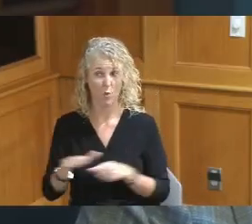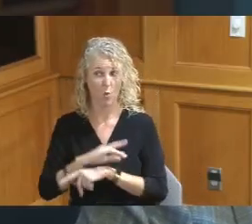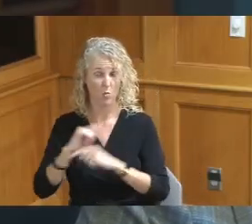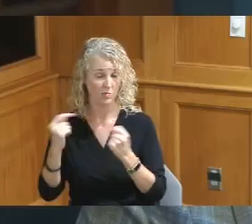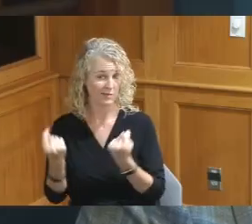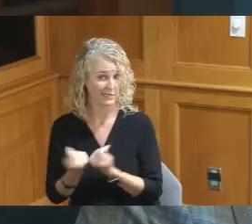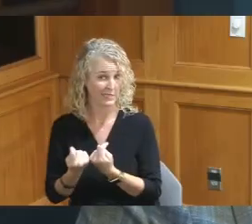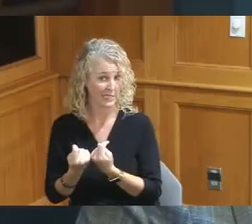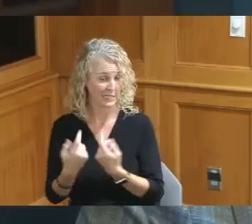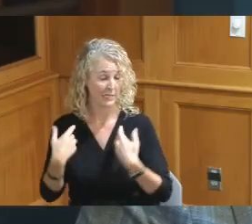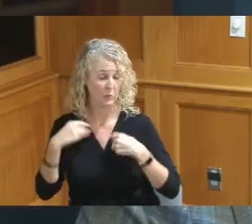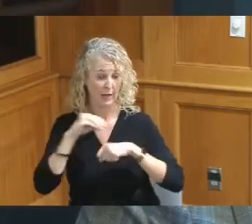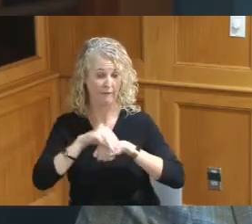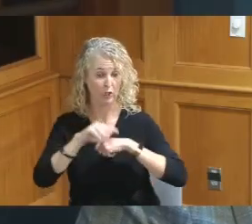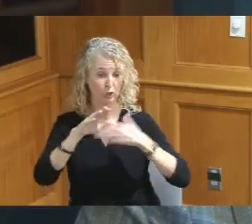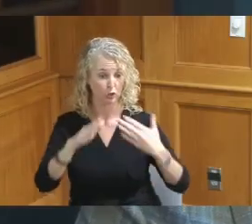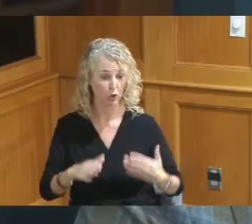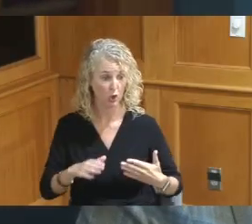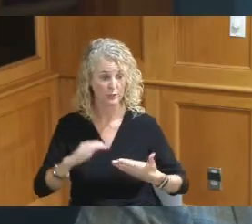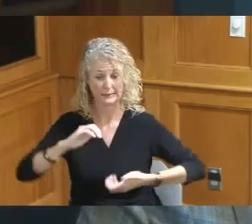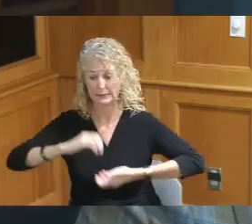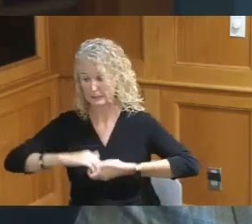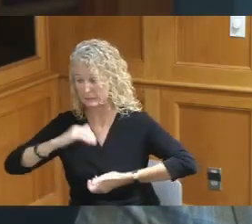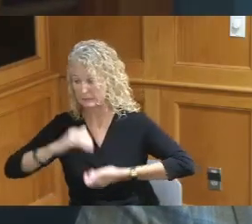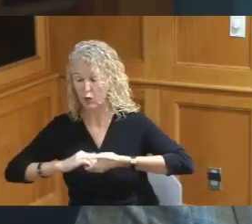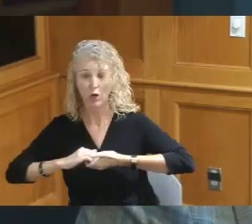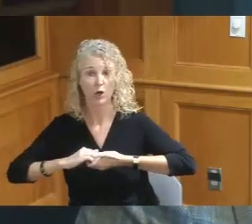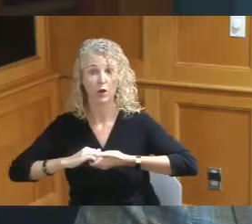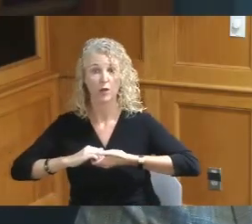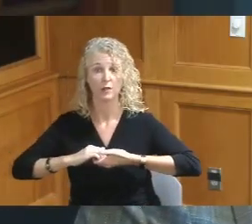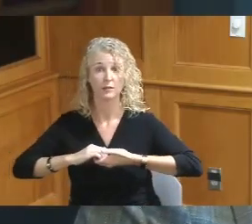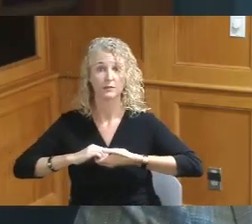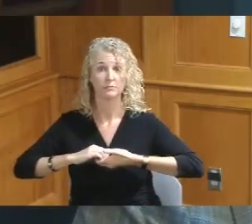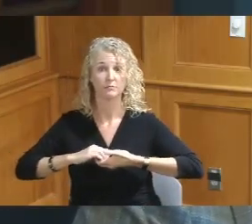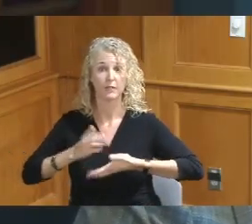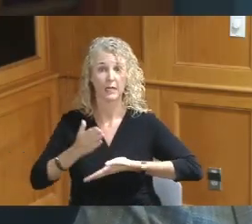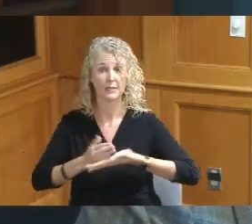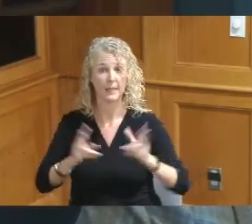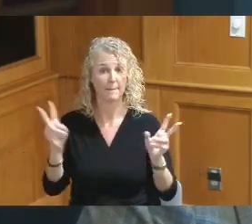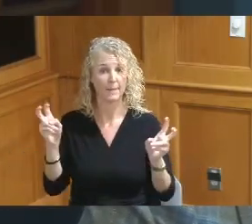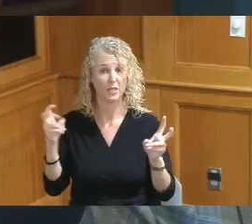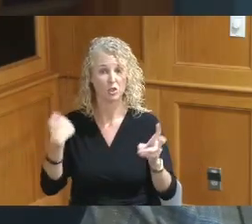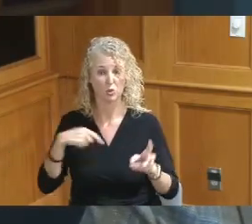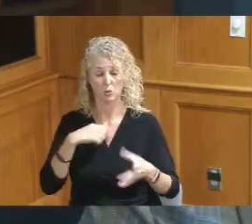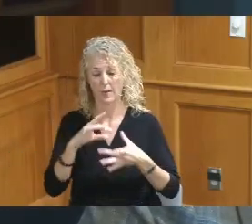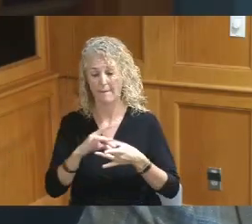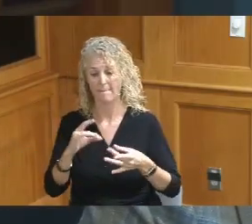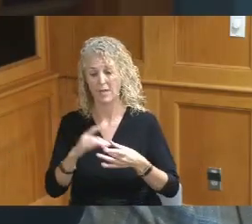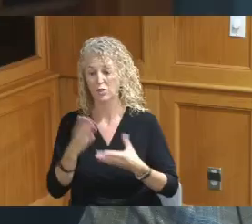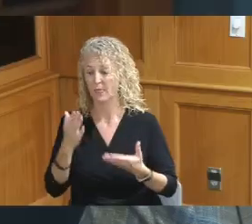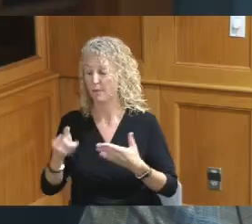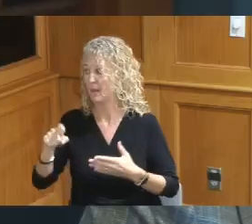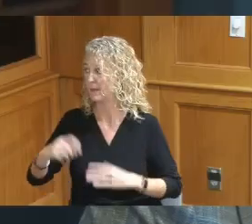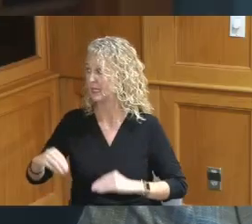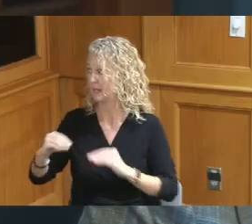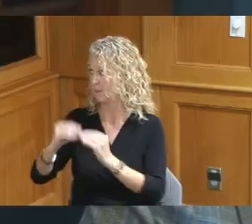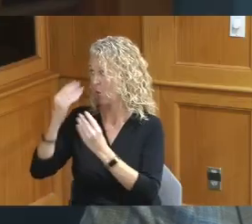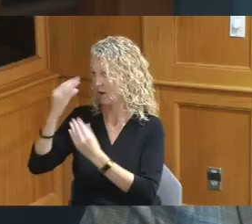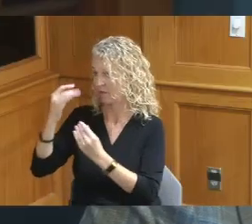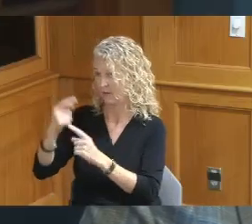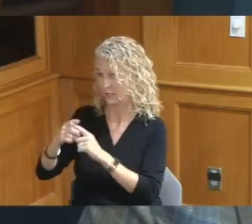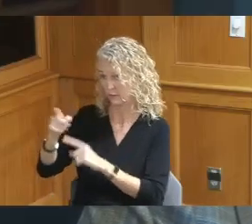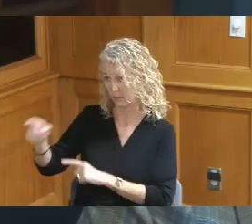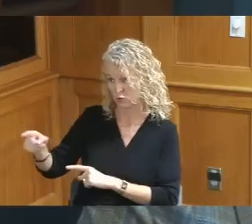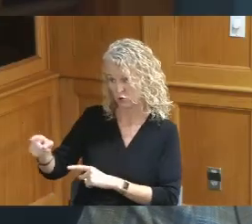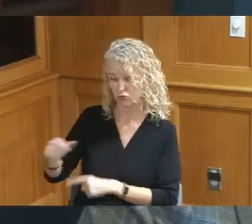got consultants and partners and this. There were some things that were brought up today that maybe we'd like to, I know I would like